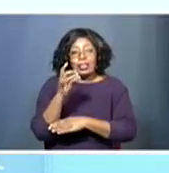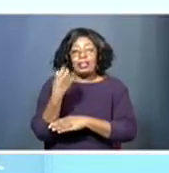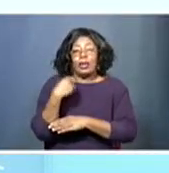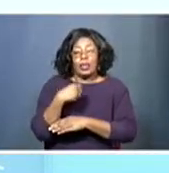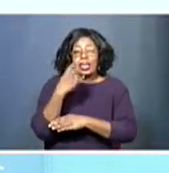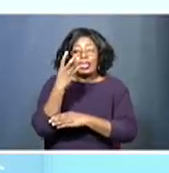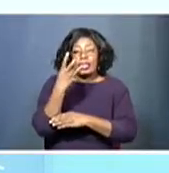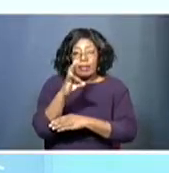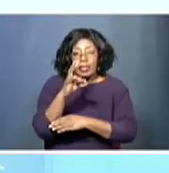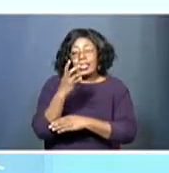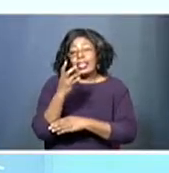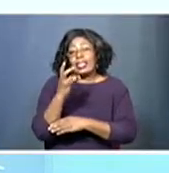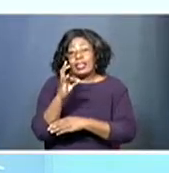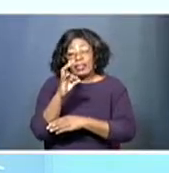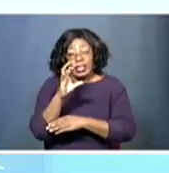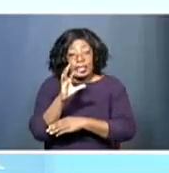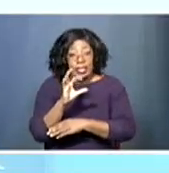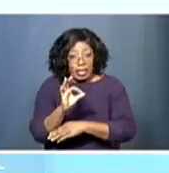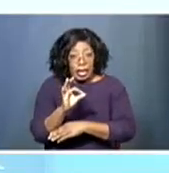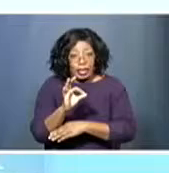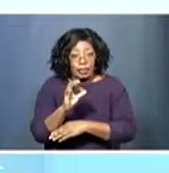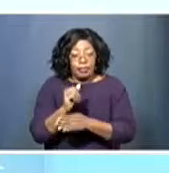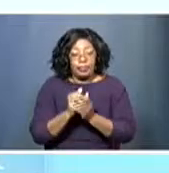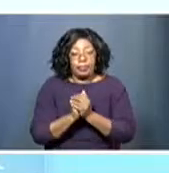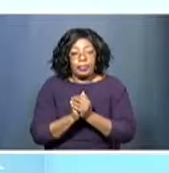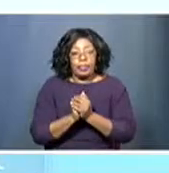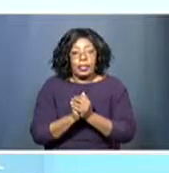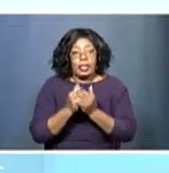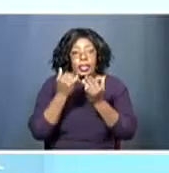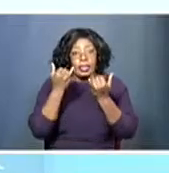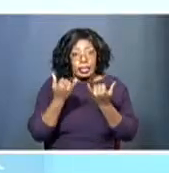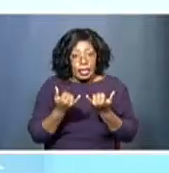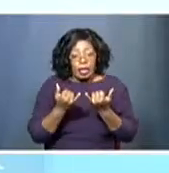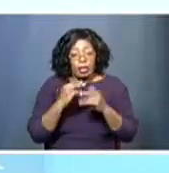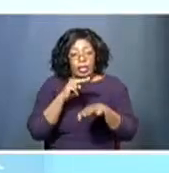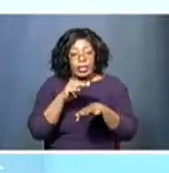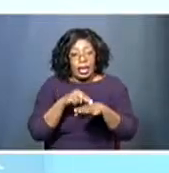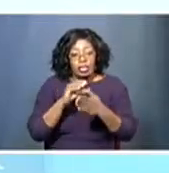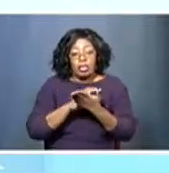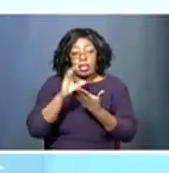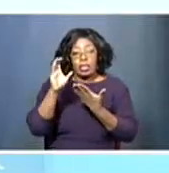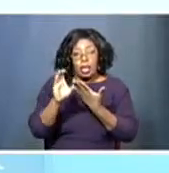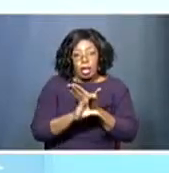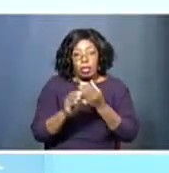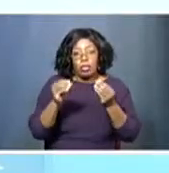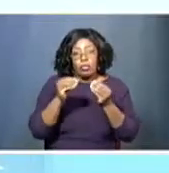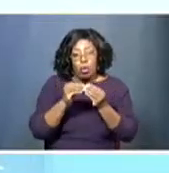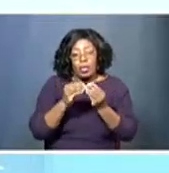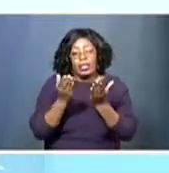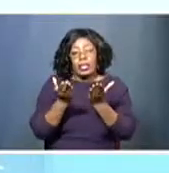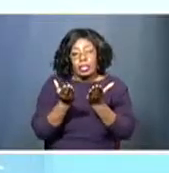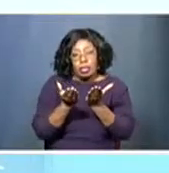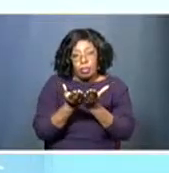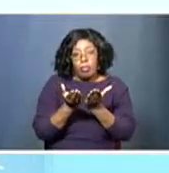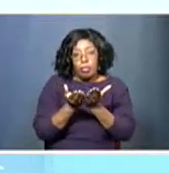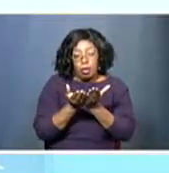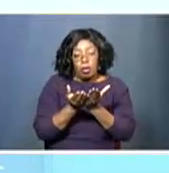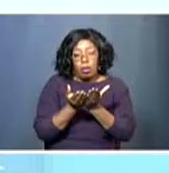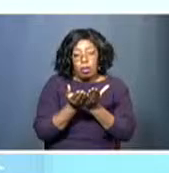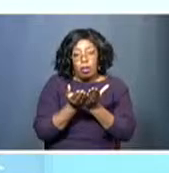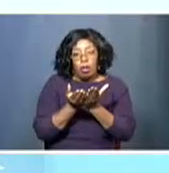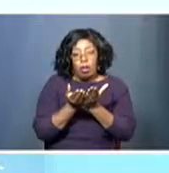in 1852. Now, according to nationaldaycalendar.com, it was more than a book of synonyms. It was a